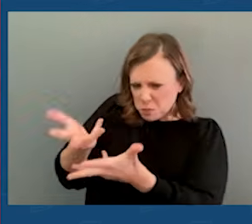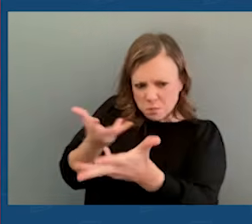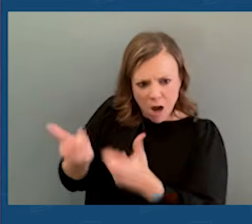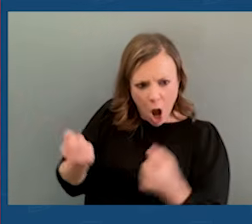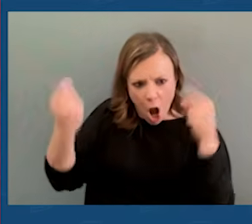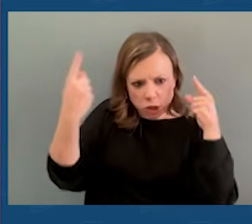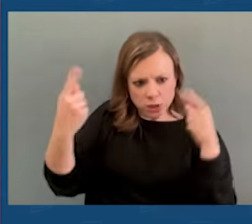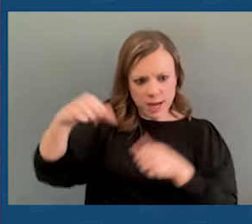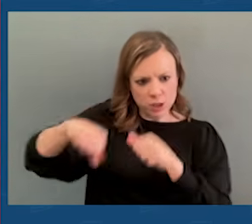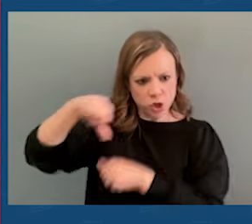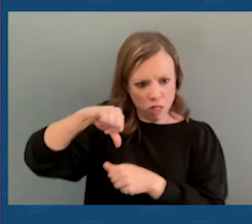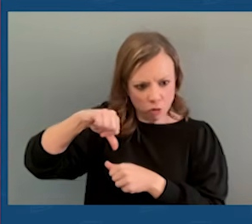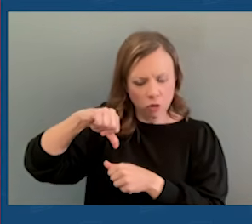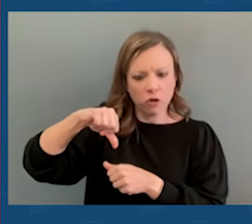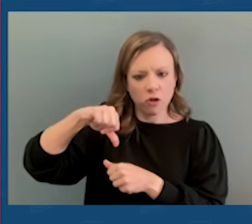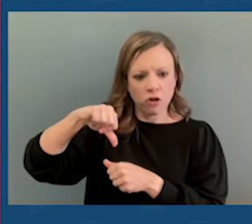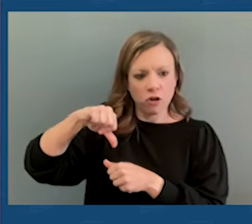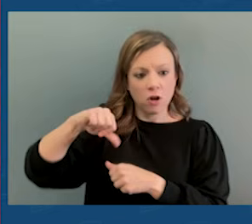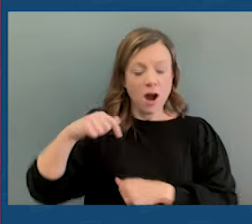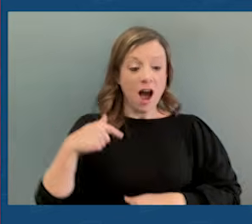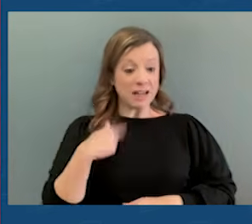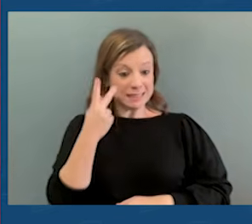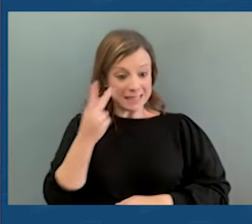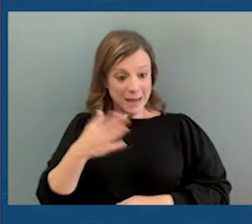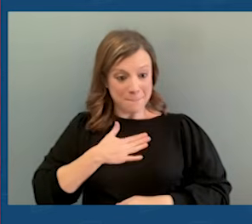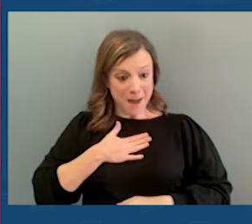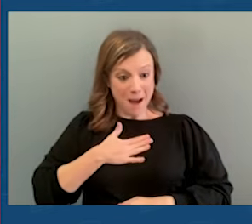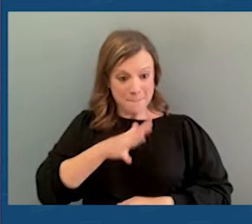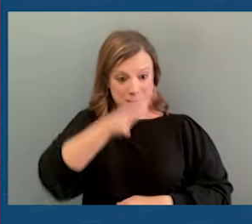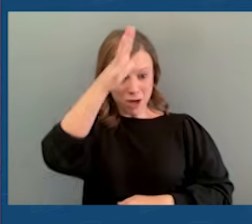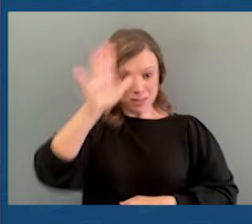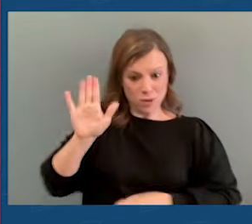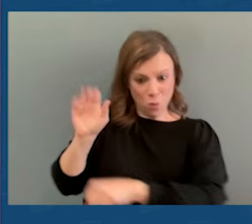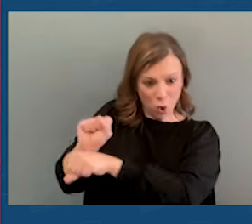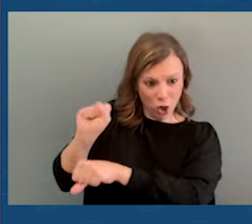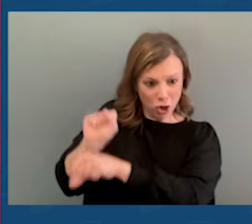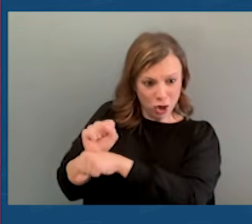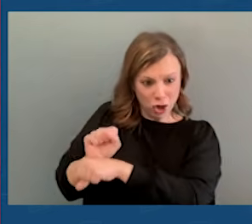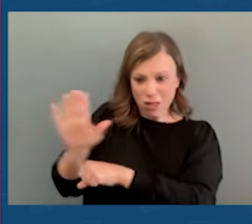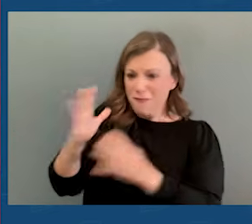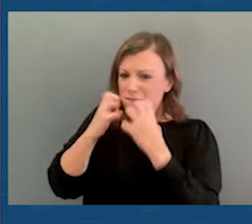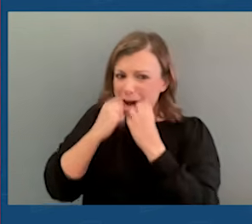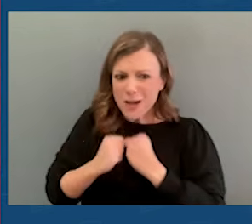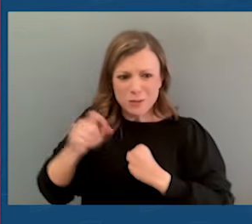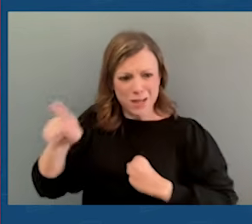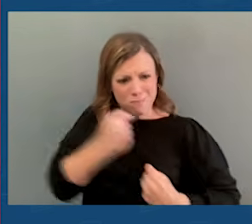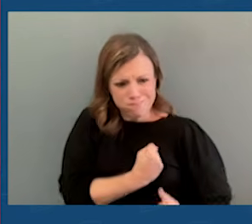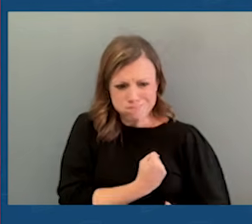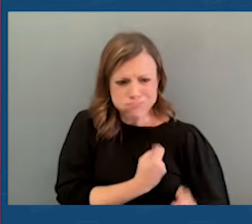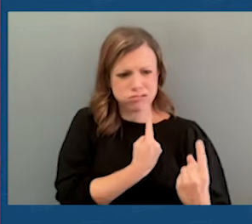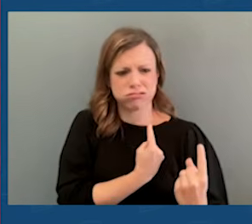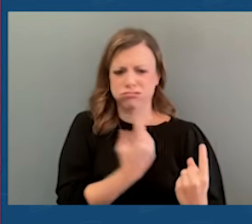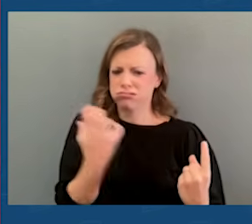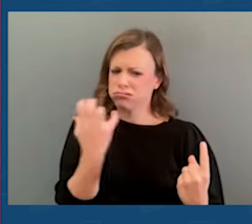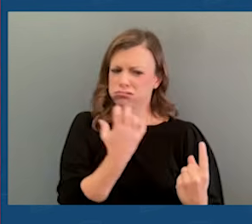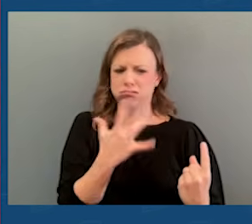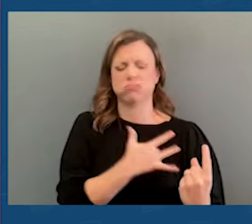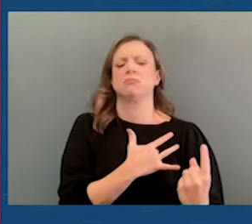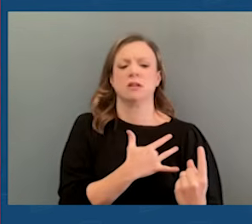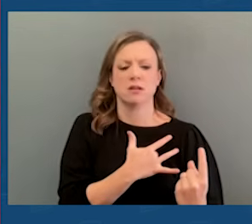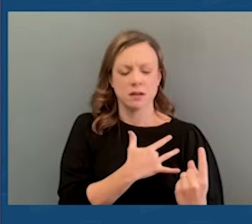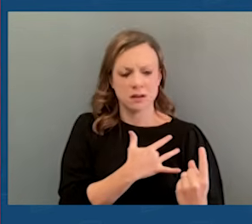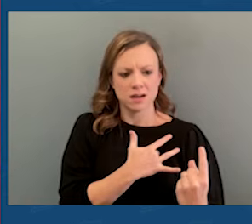Witnessing my parents' work, their values, that powerful sense of empathy, all that made me who I